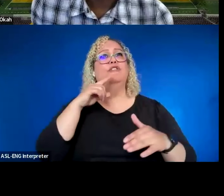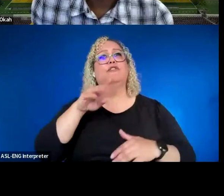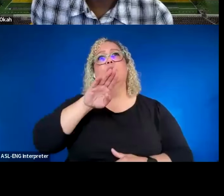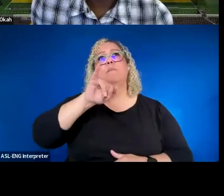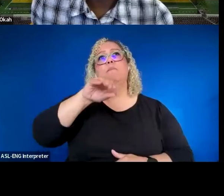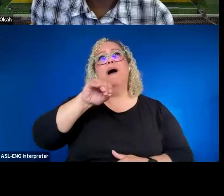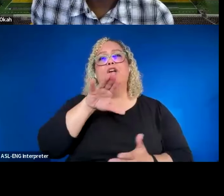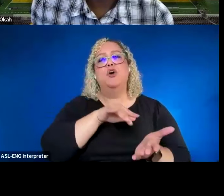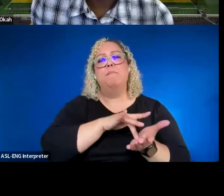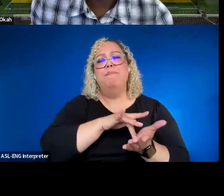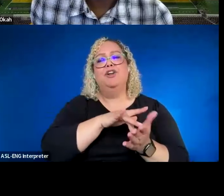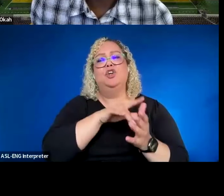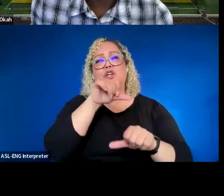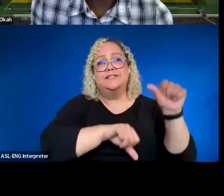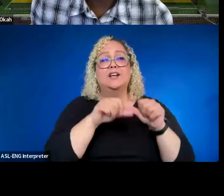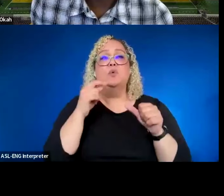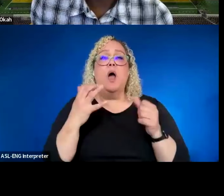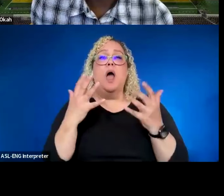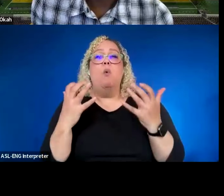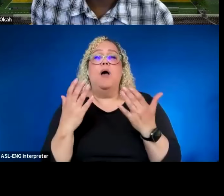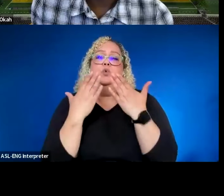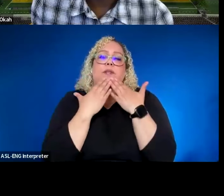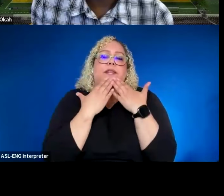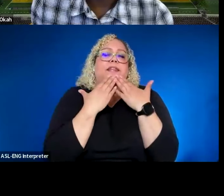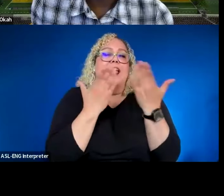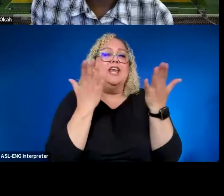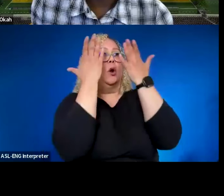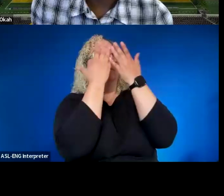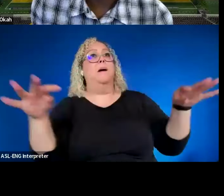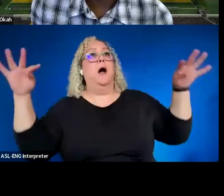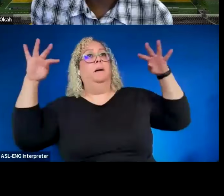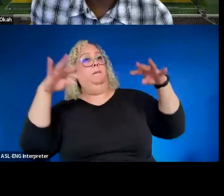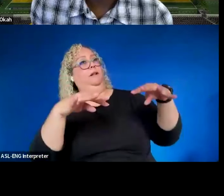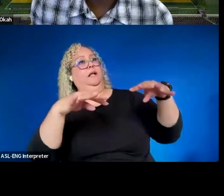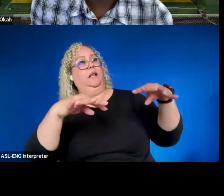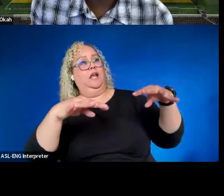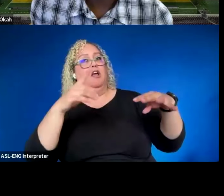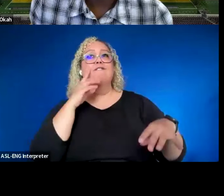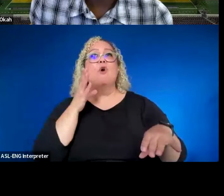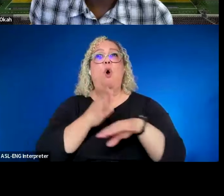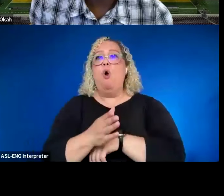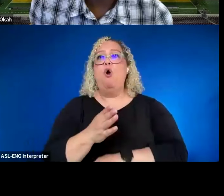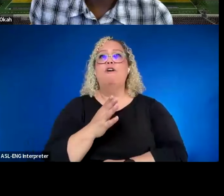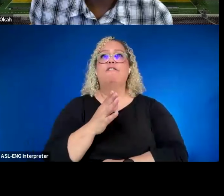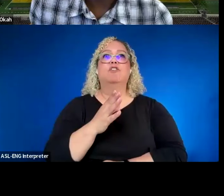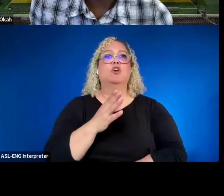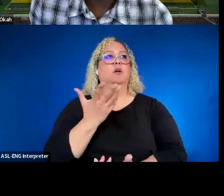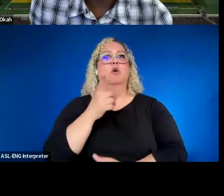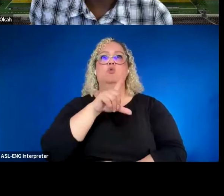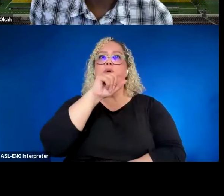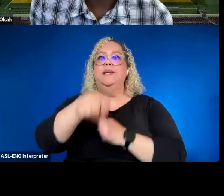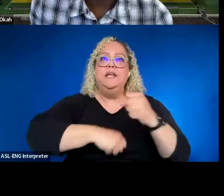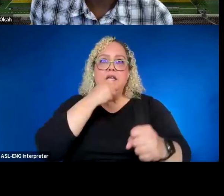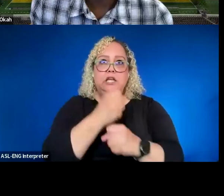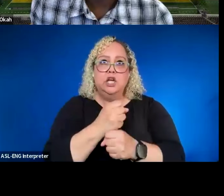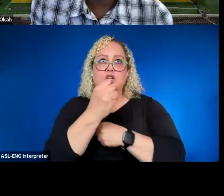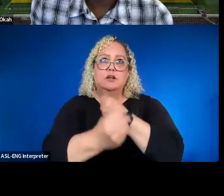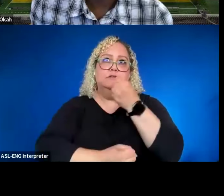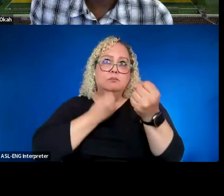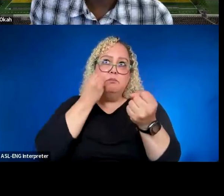to end with thanking her publicly for over two decades of support. And I'm